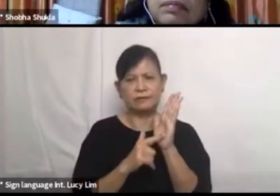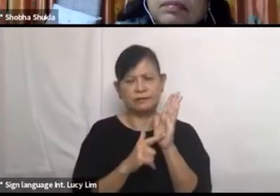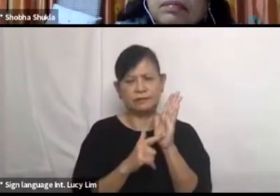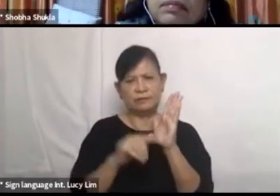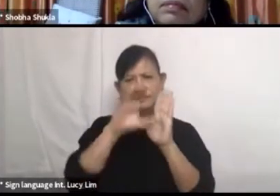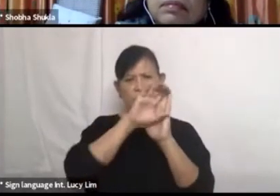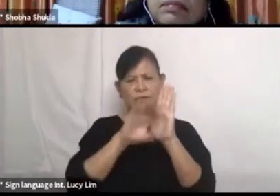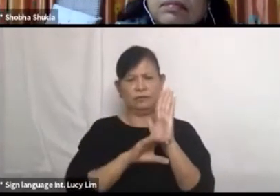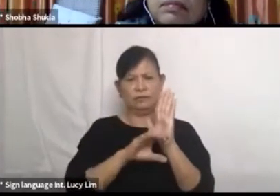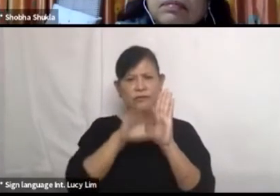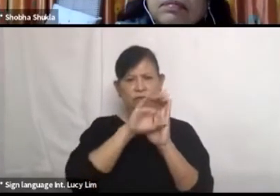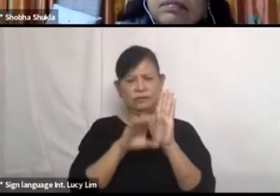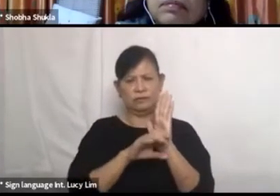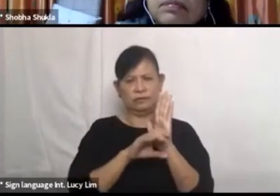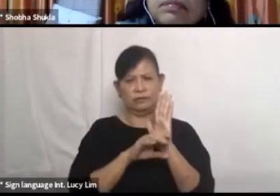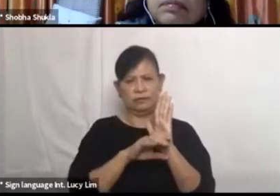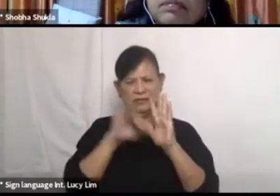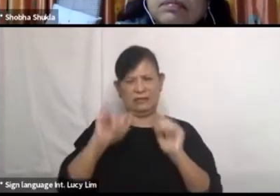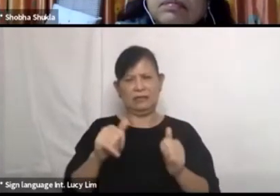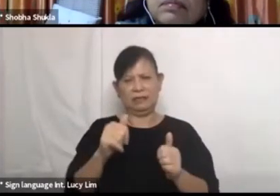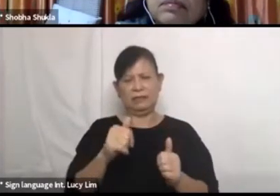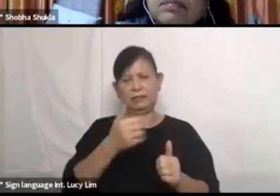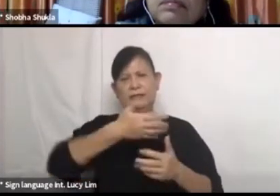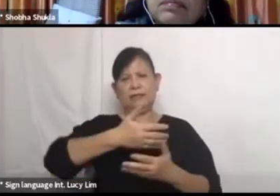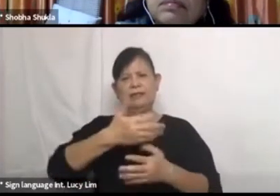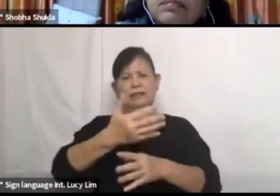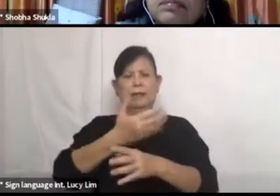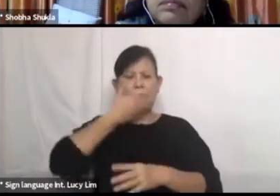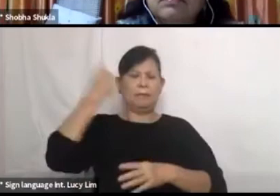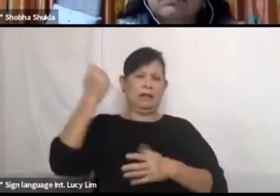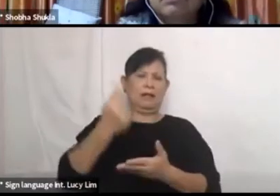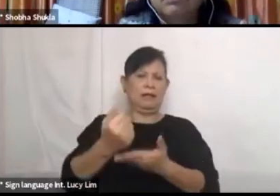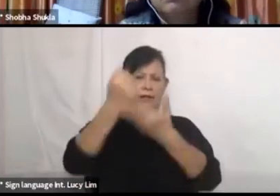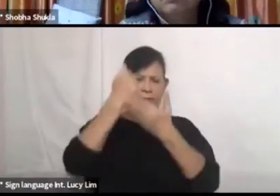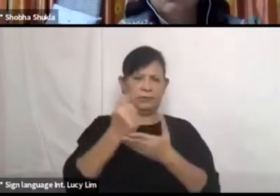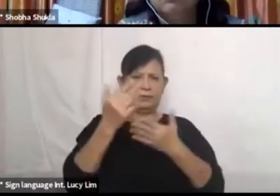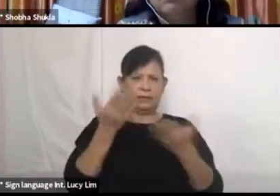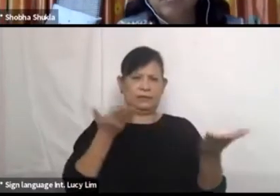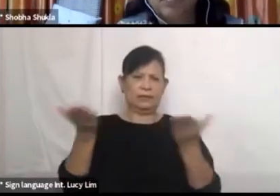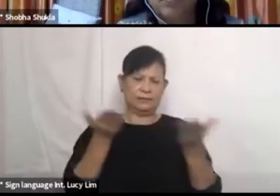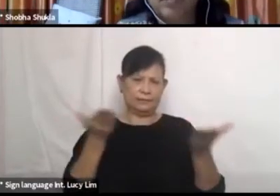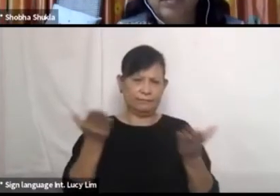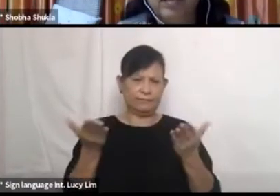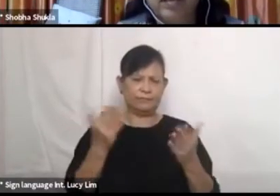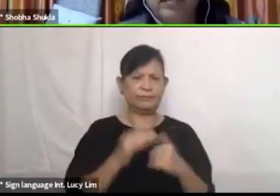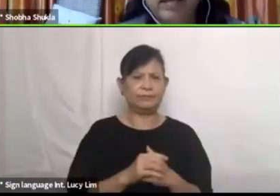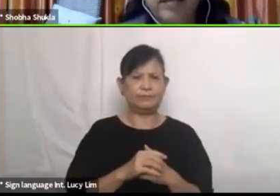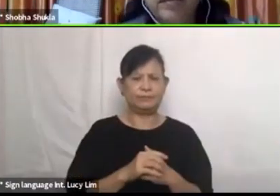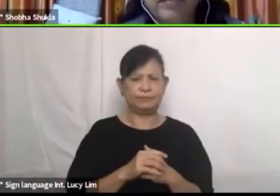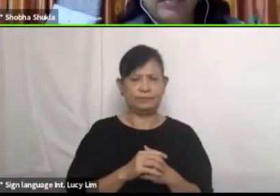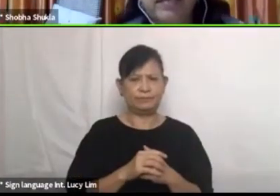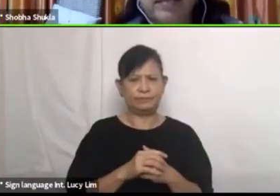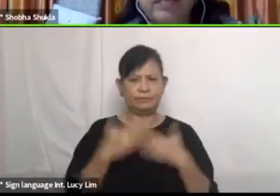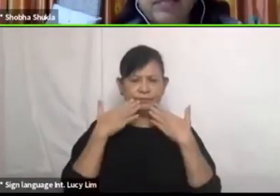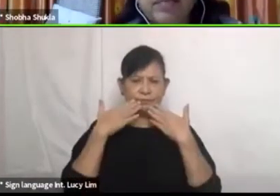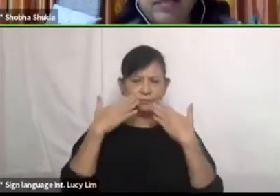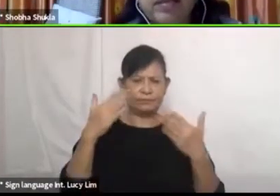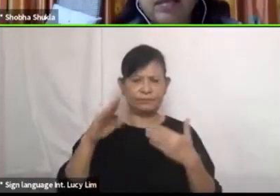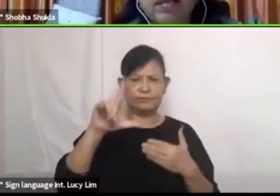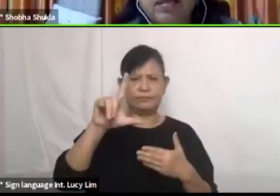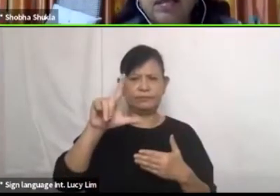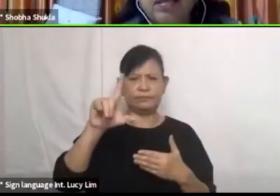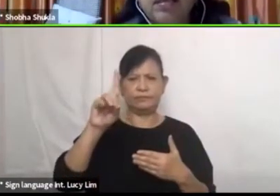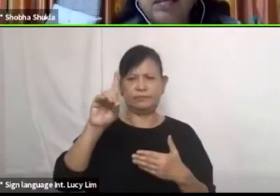itself, that would definitely help them get better quality access to services and information. Okay, and thank you, Dakshitha. And that must be